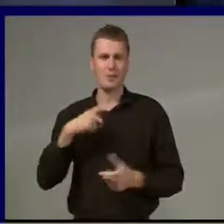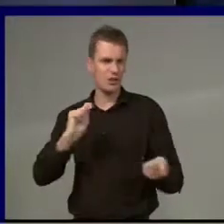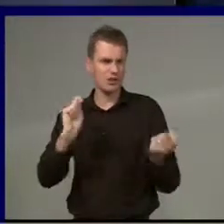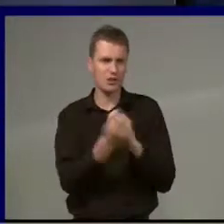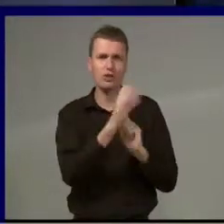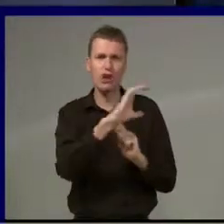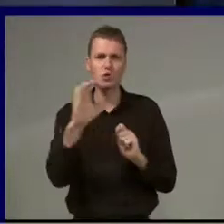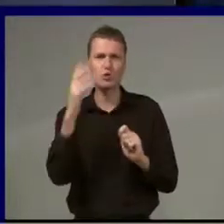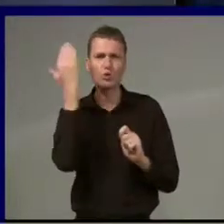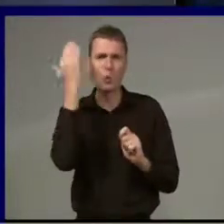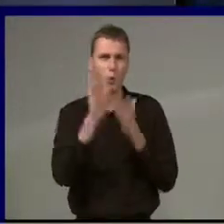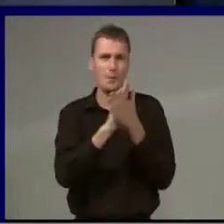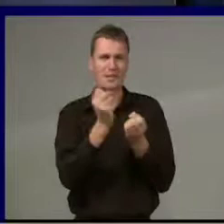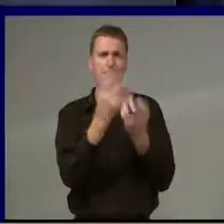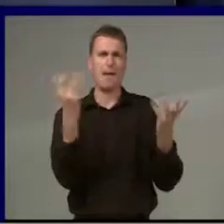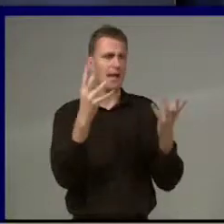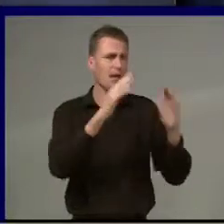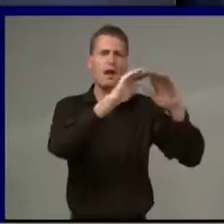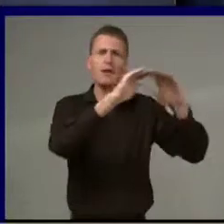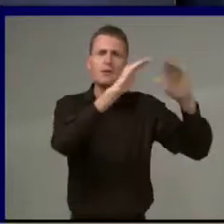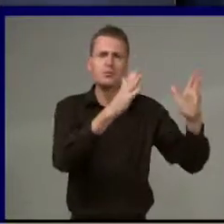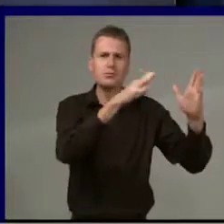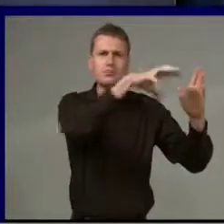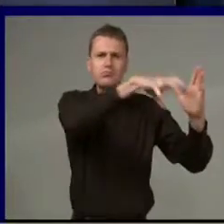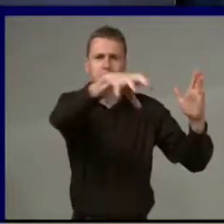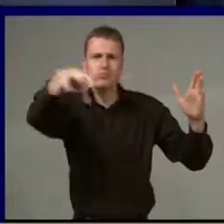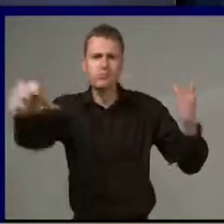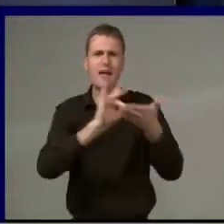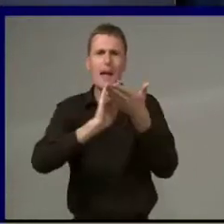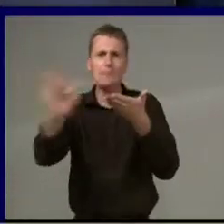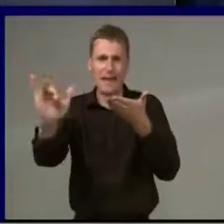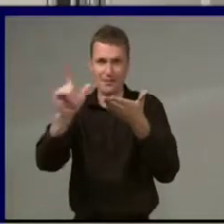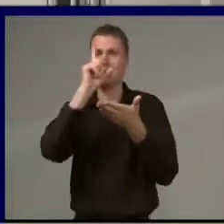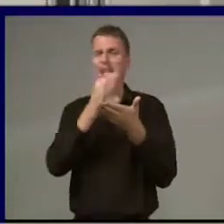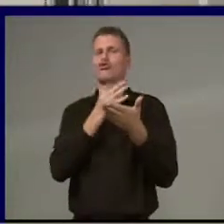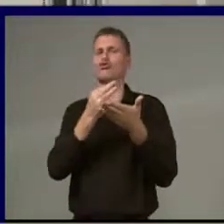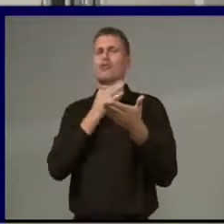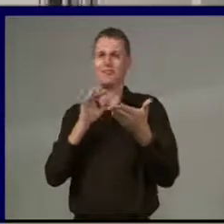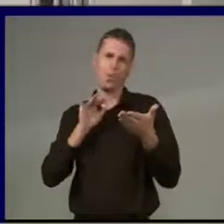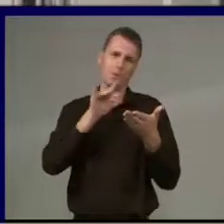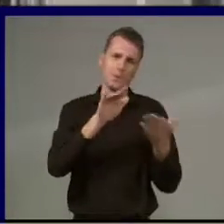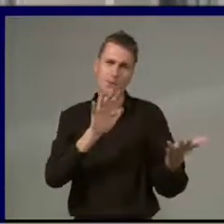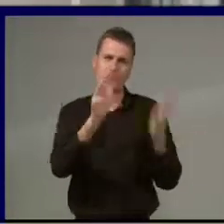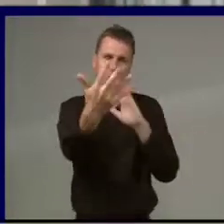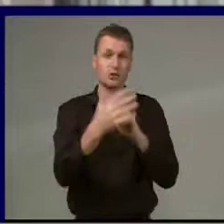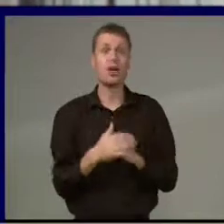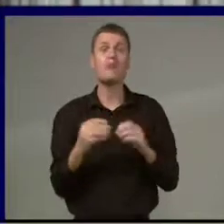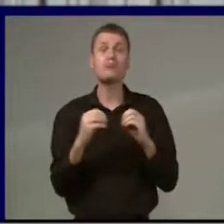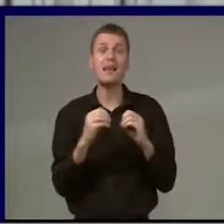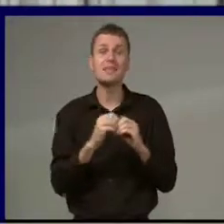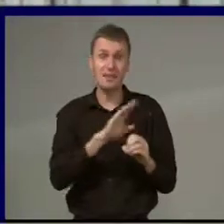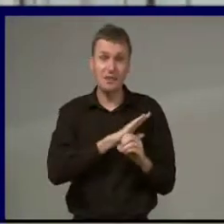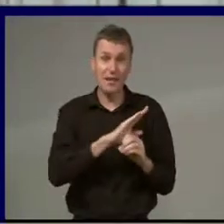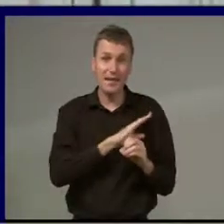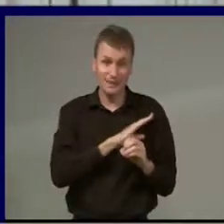left many sites empty and open to vandalism. Marcus Gibbs explains. Branston Intermediate was one of more than a